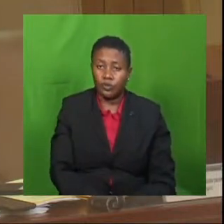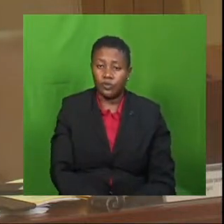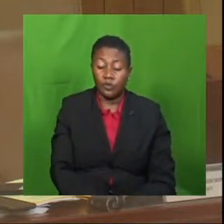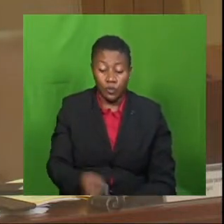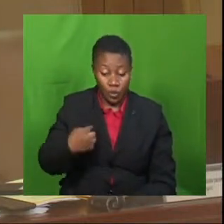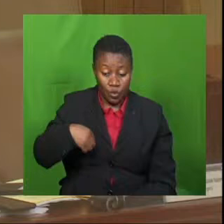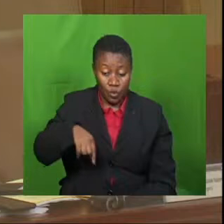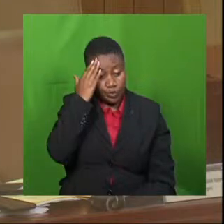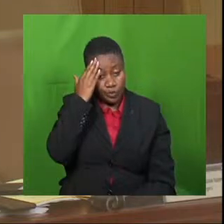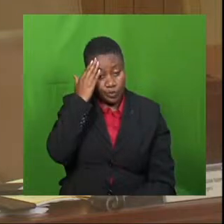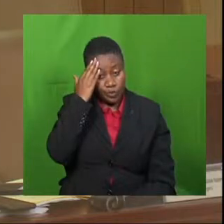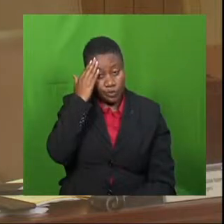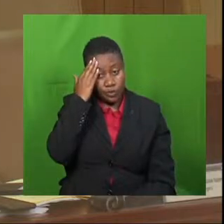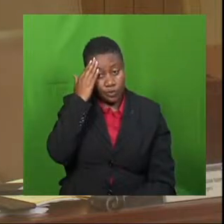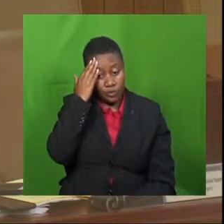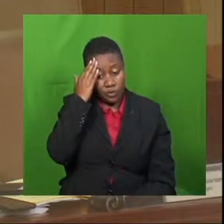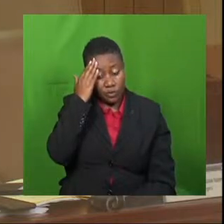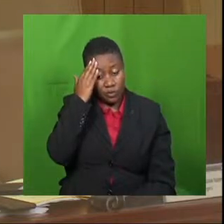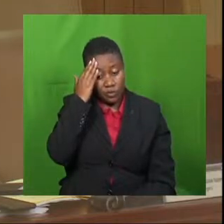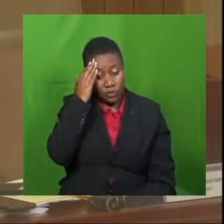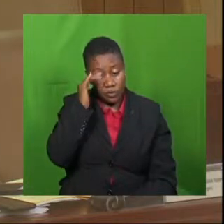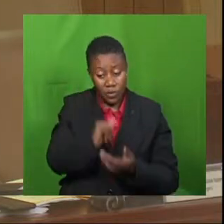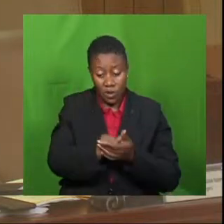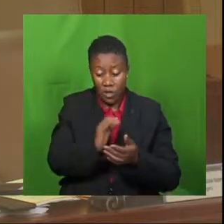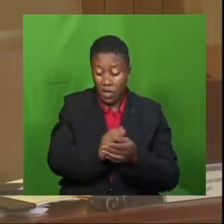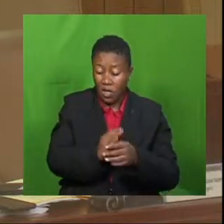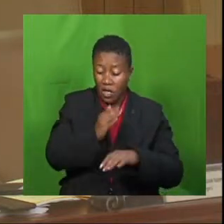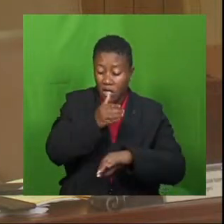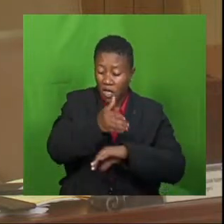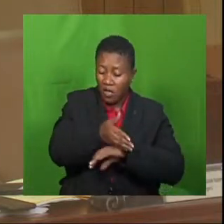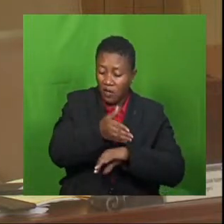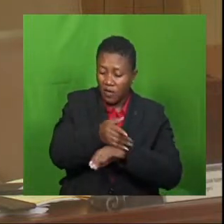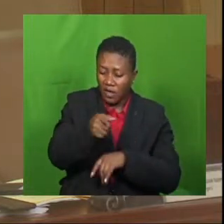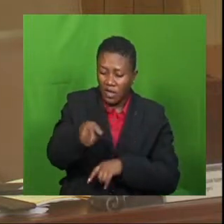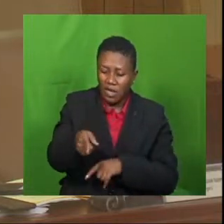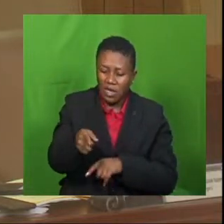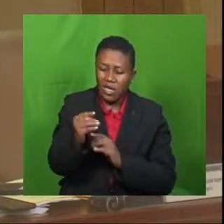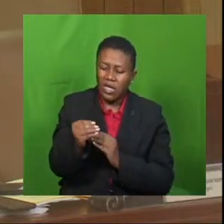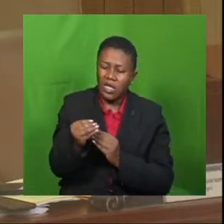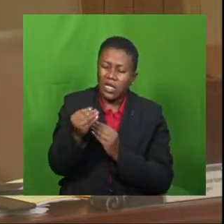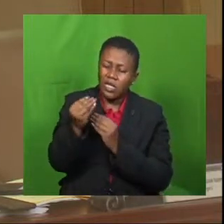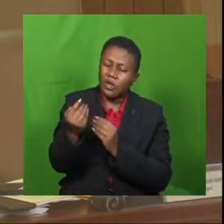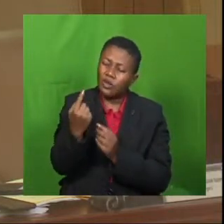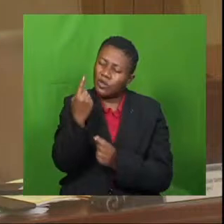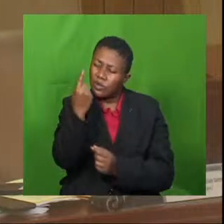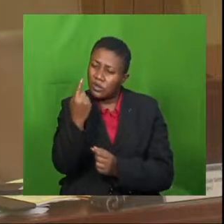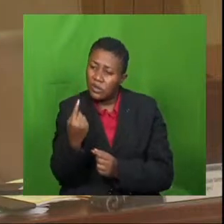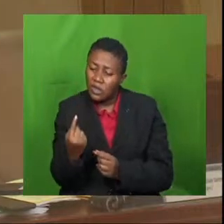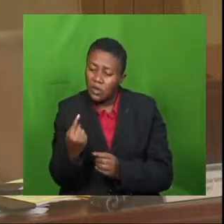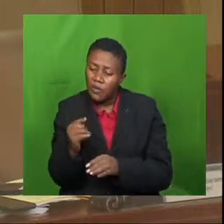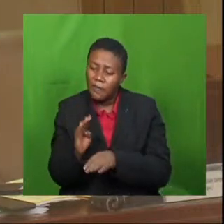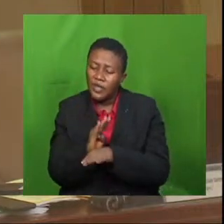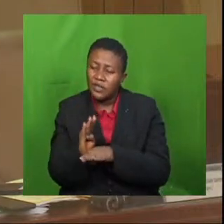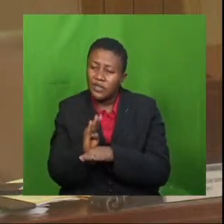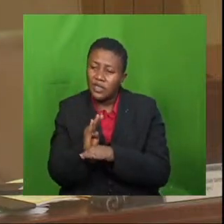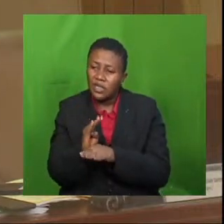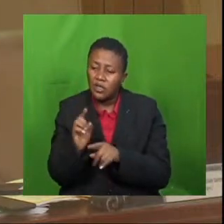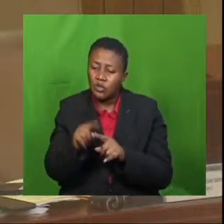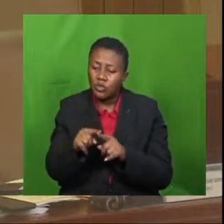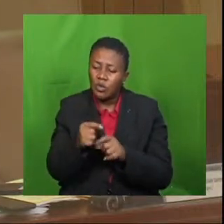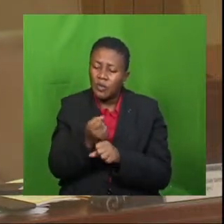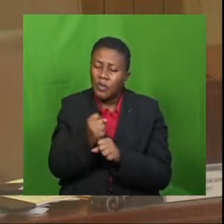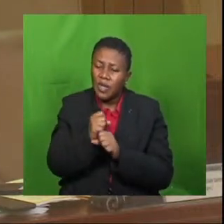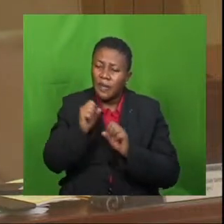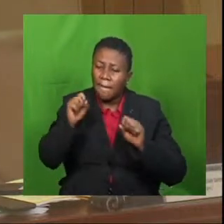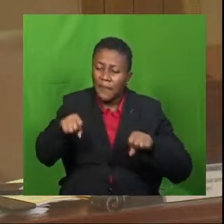know the AFTA seeks to create a single market that will make it possible for us to